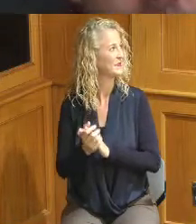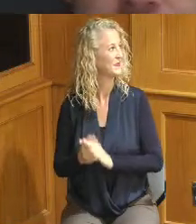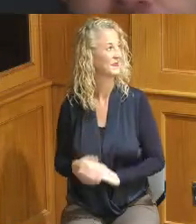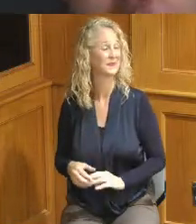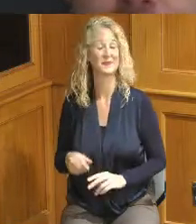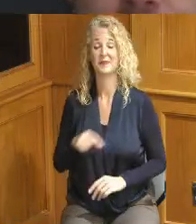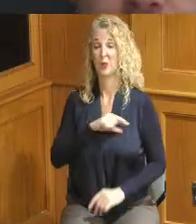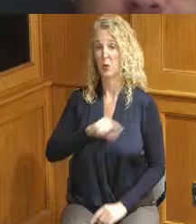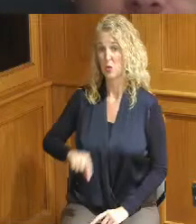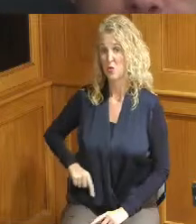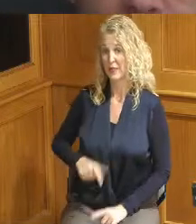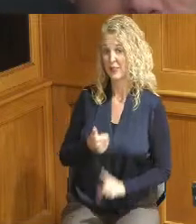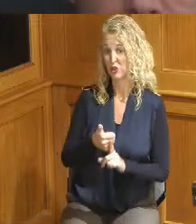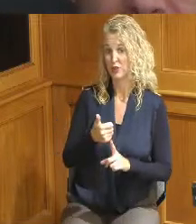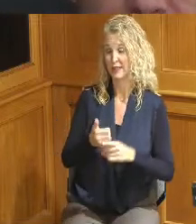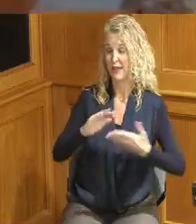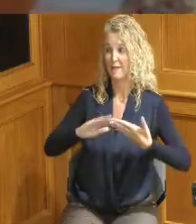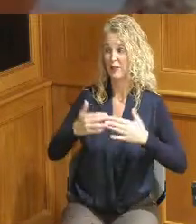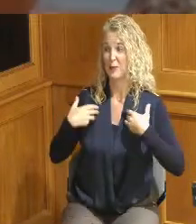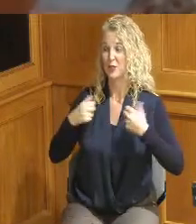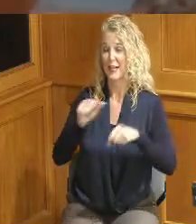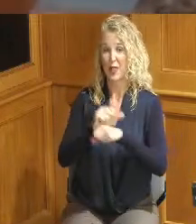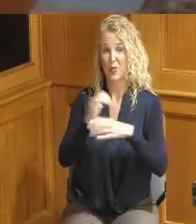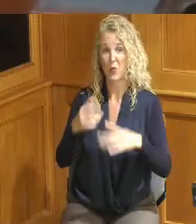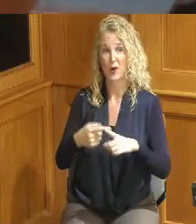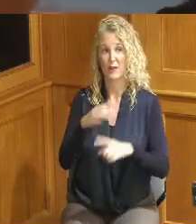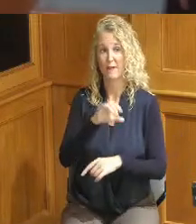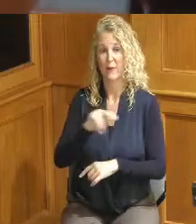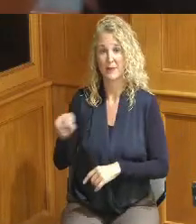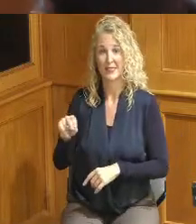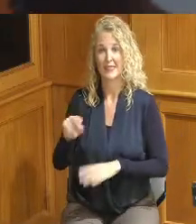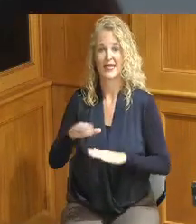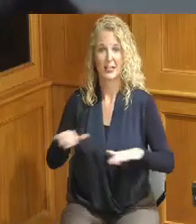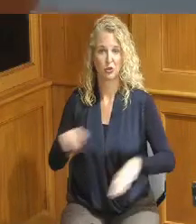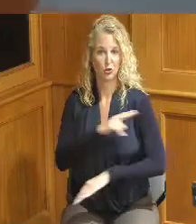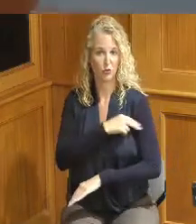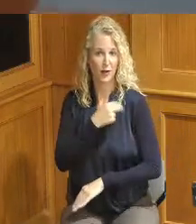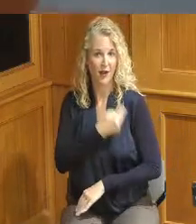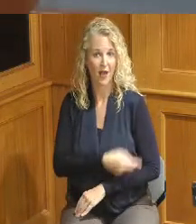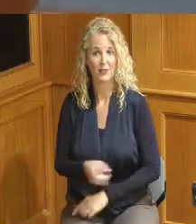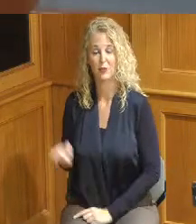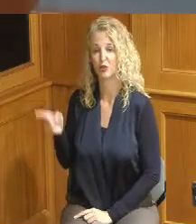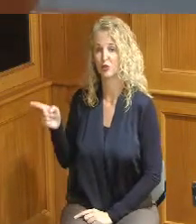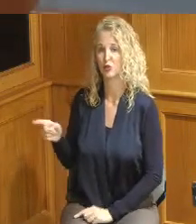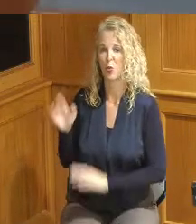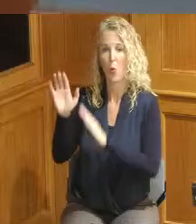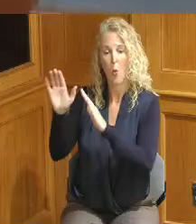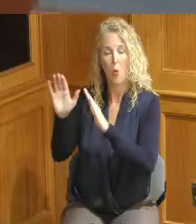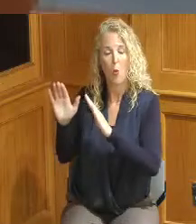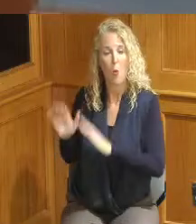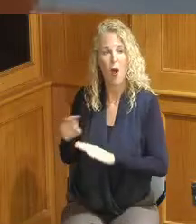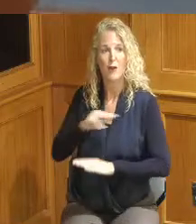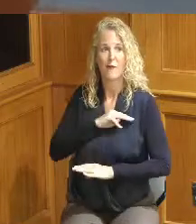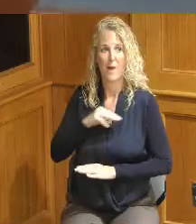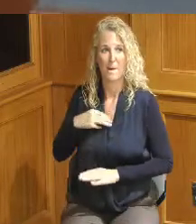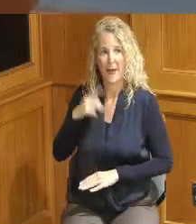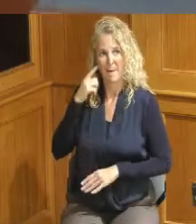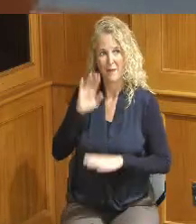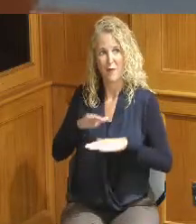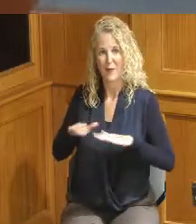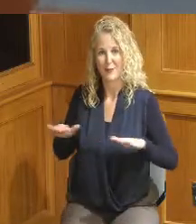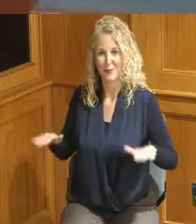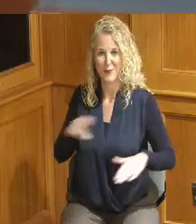Queen is a community health worker at Cincinnati Children's Hospital Medical Center. Queen Smith is a wonderful asset to Cincinnati